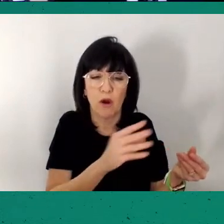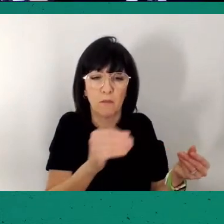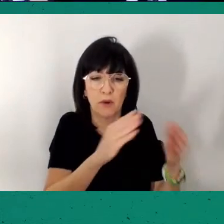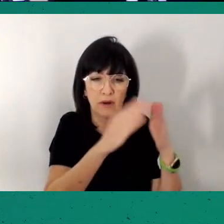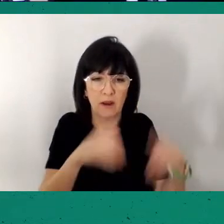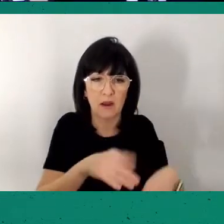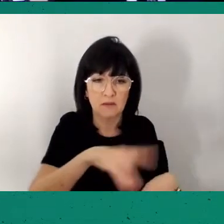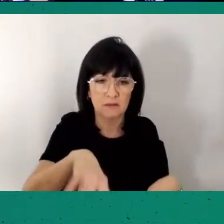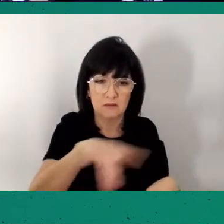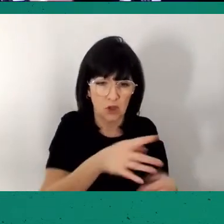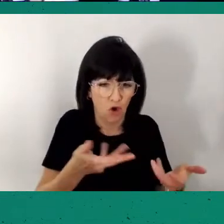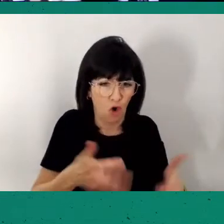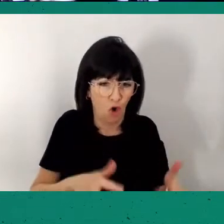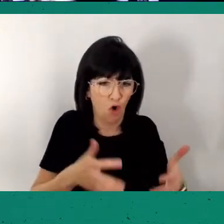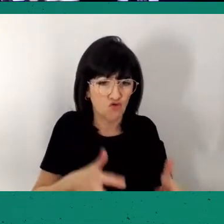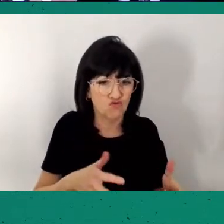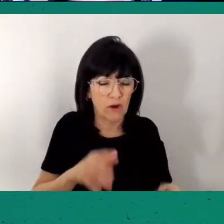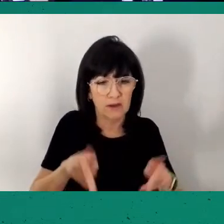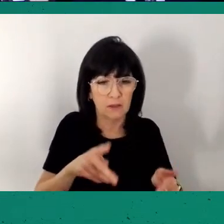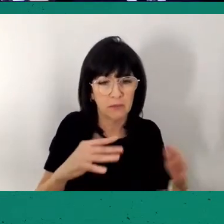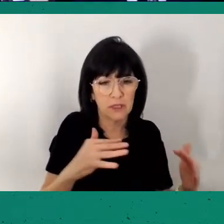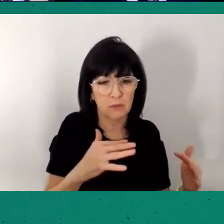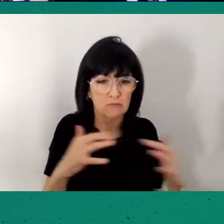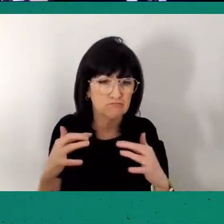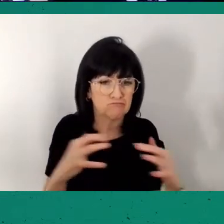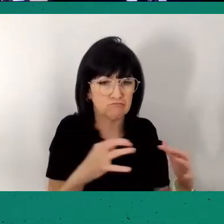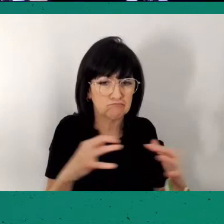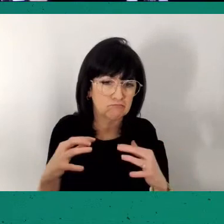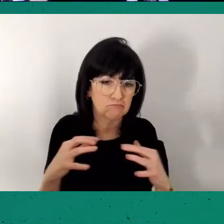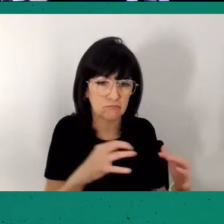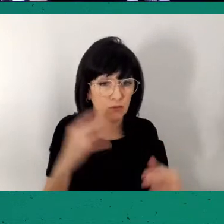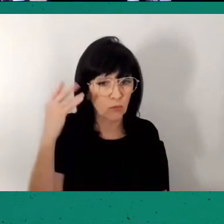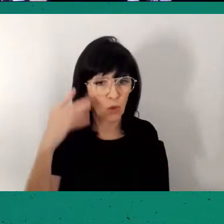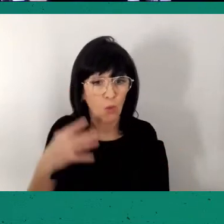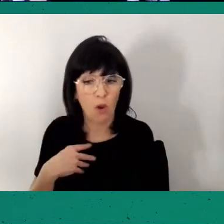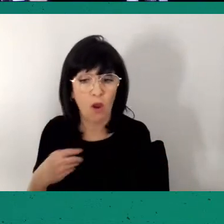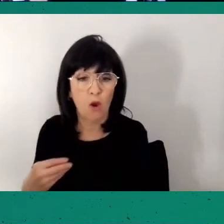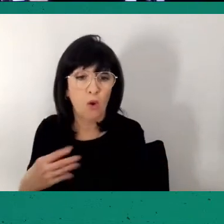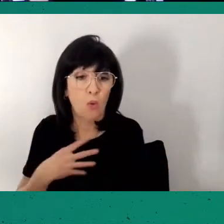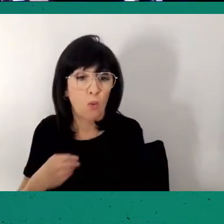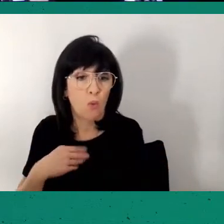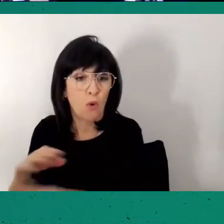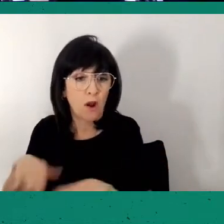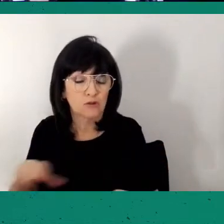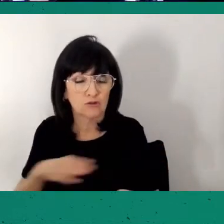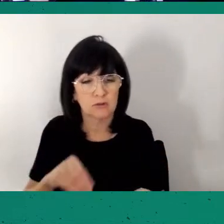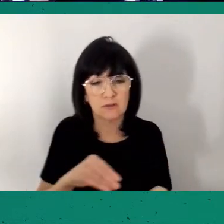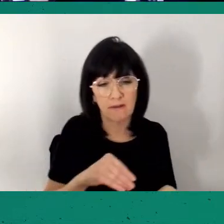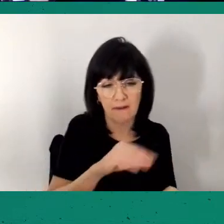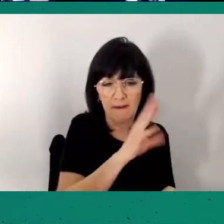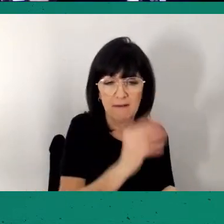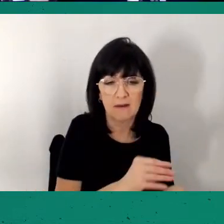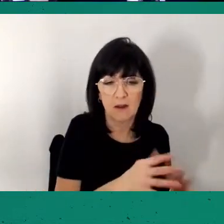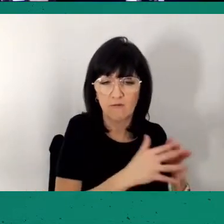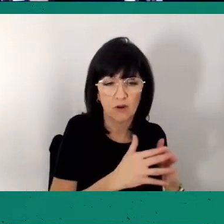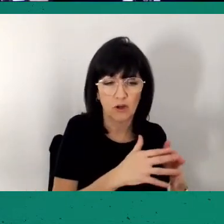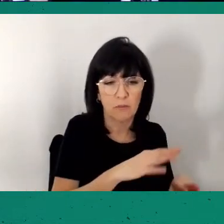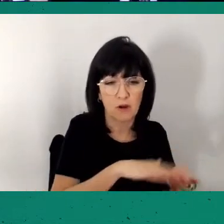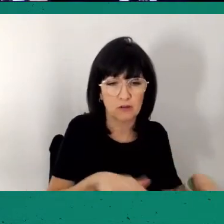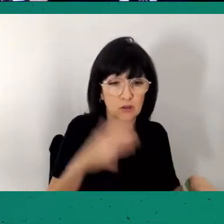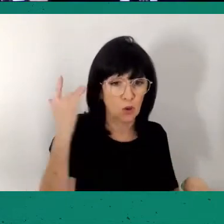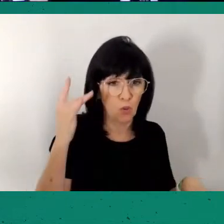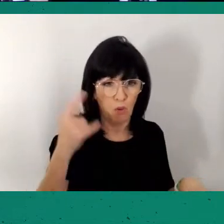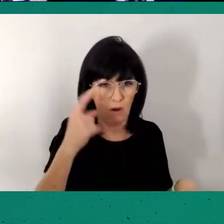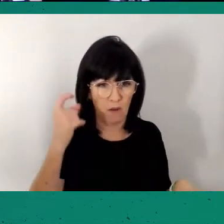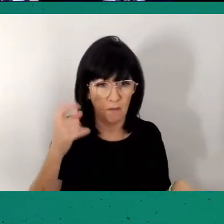friction existing between the white and colored children because of the proximity of their schools. Star Hill is an ideal